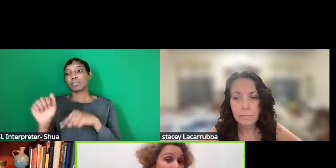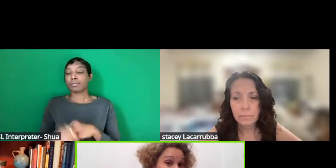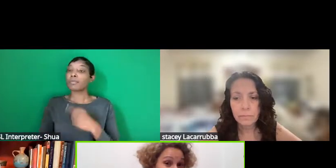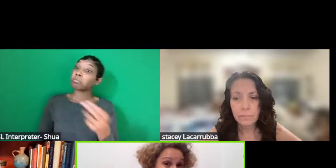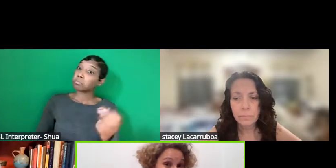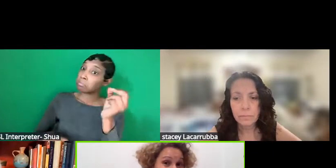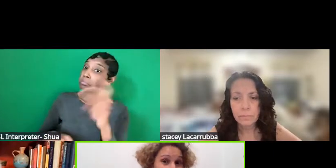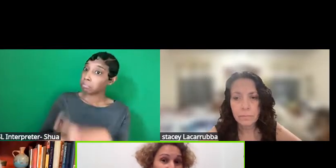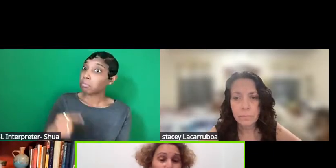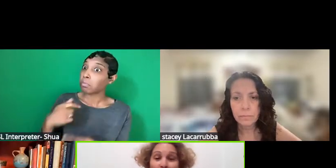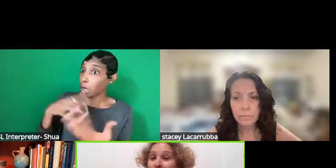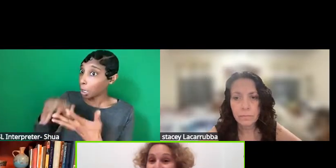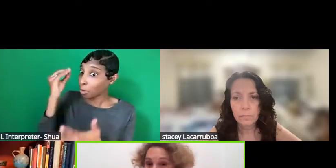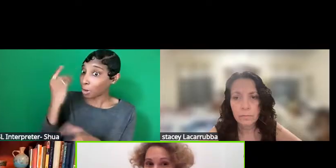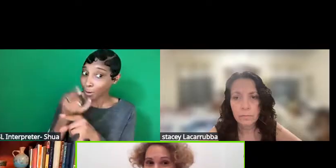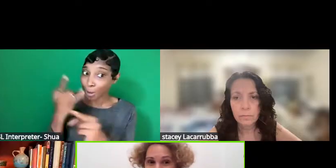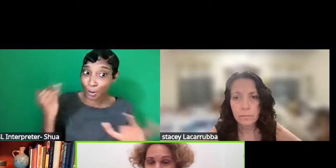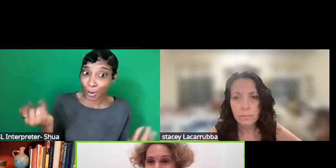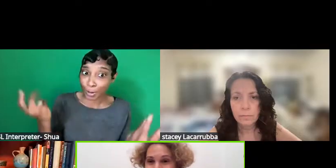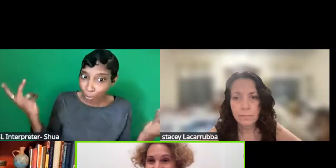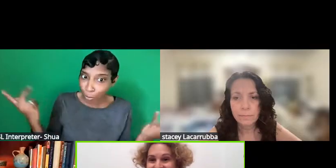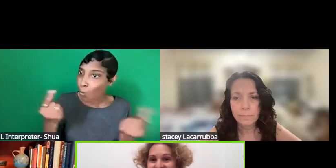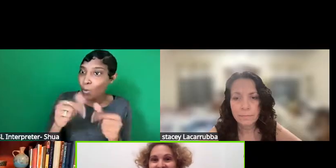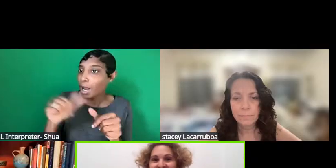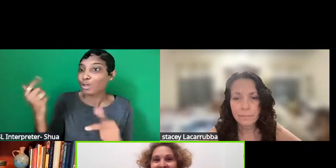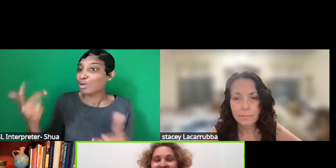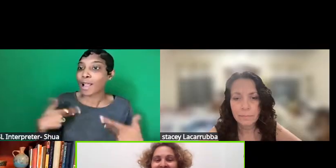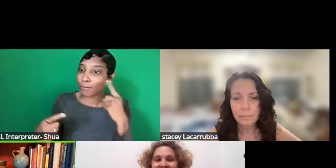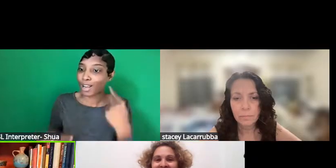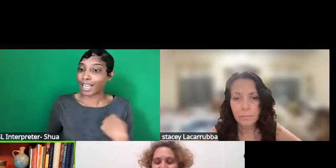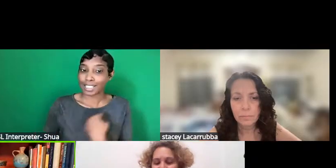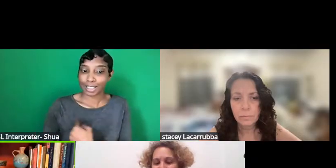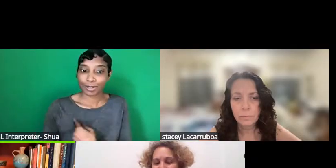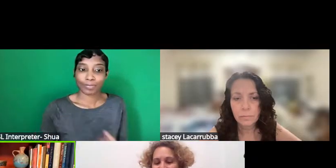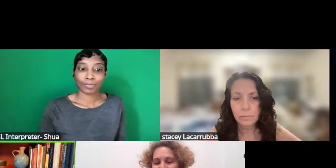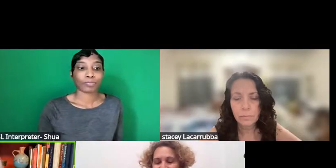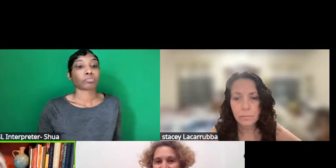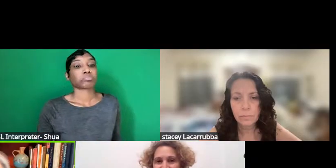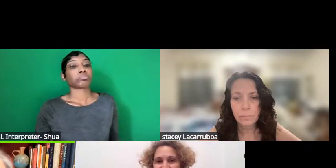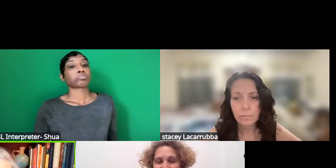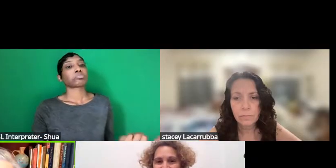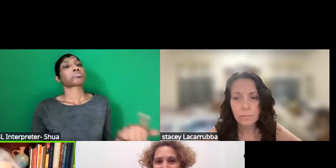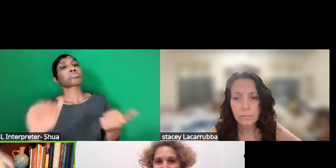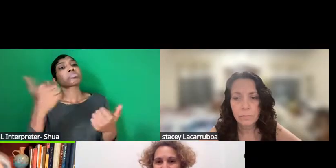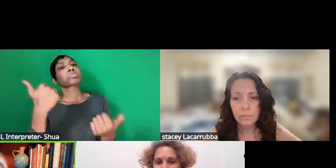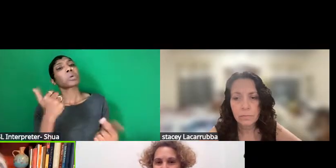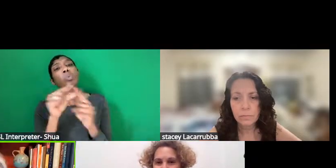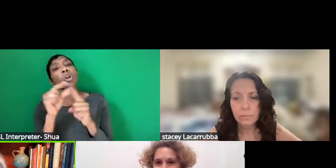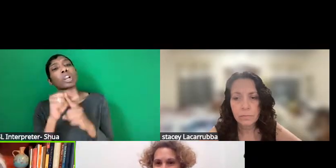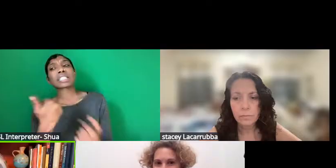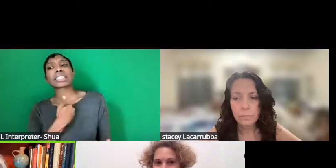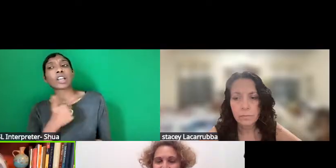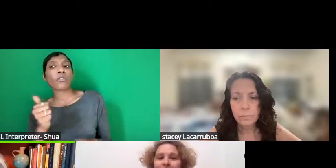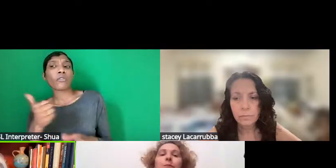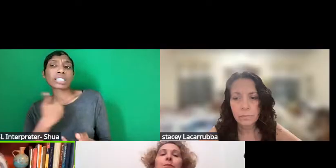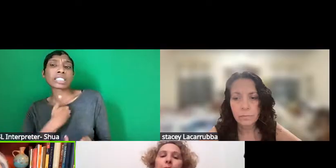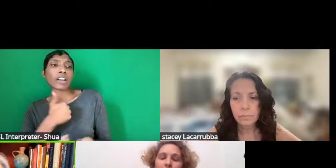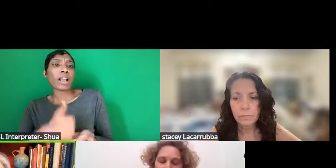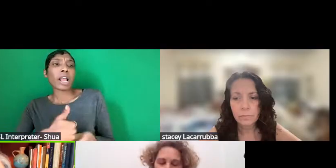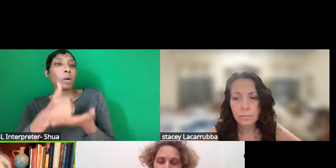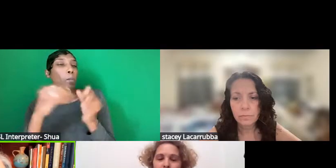I'm learning right now. So what else do you have for us? So another term is self-help. It's more familiar to most of